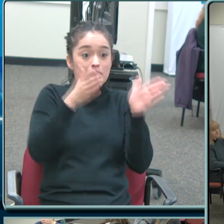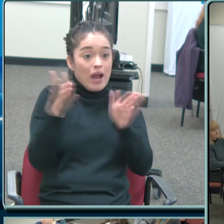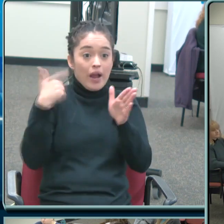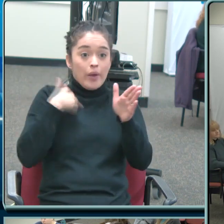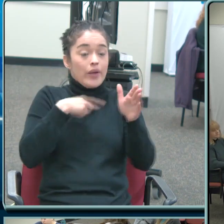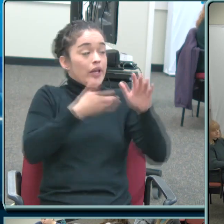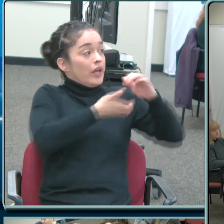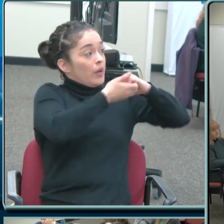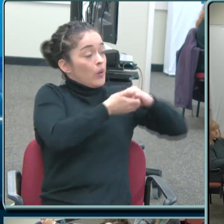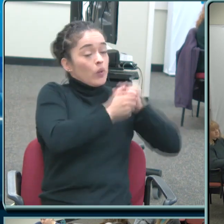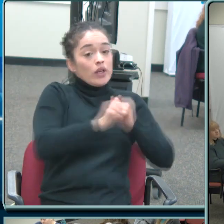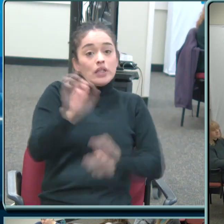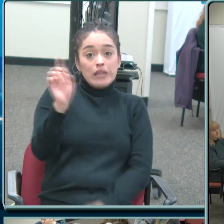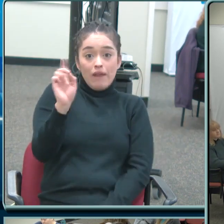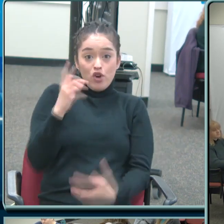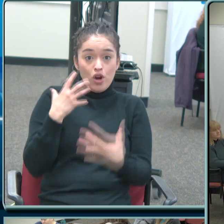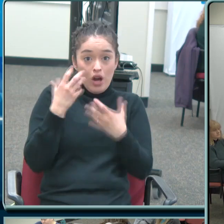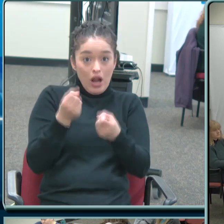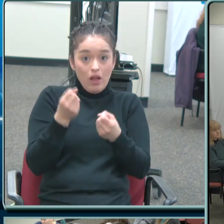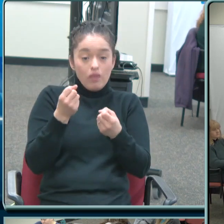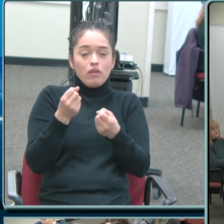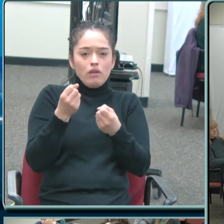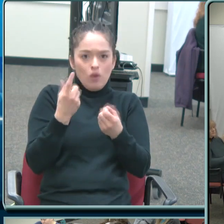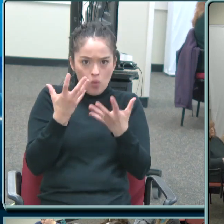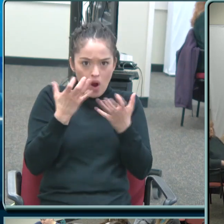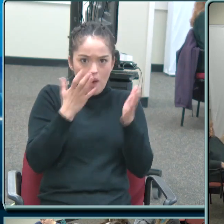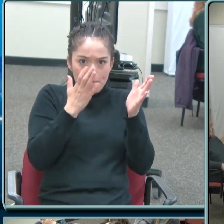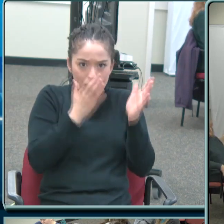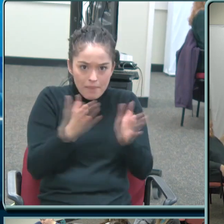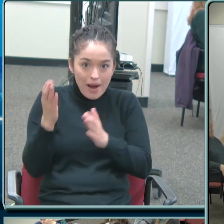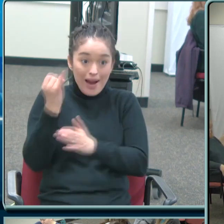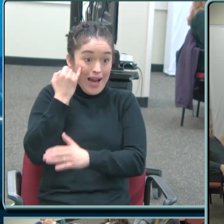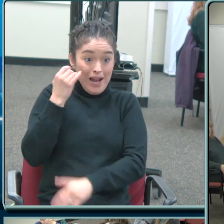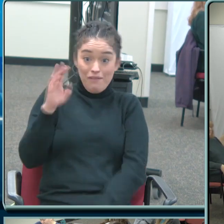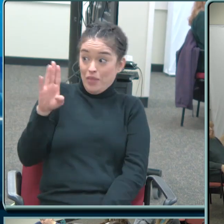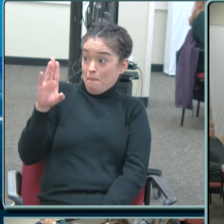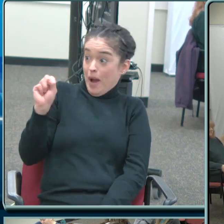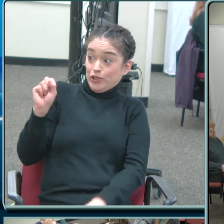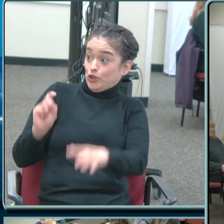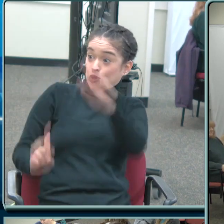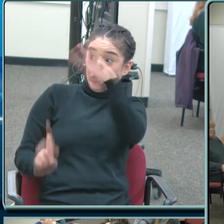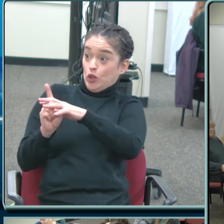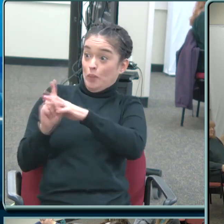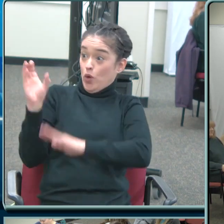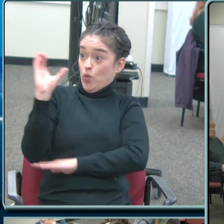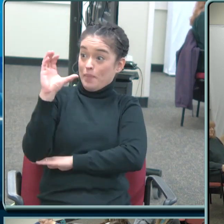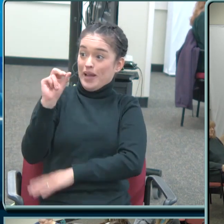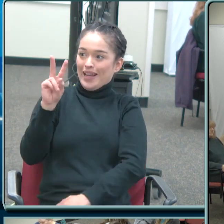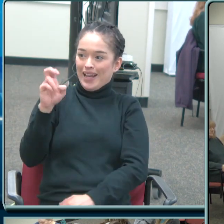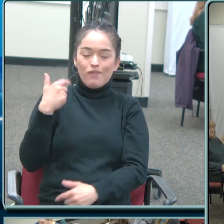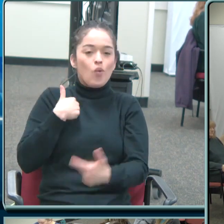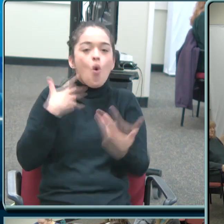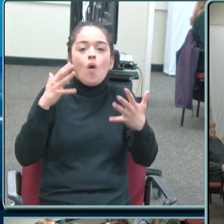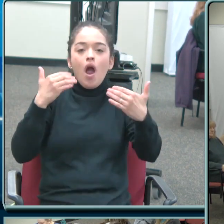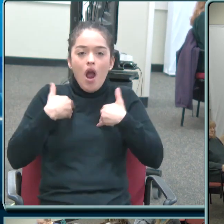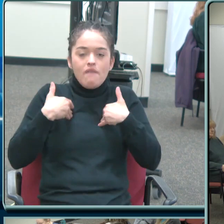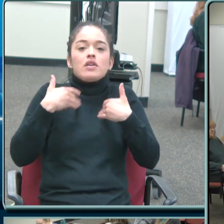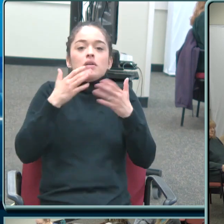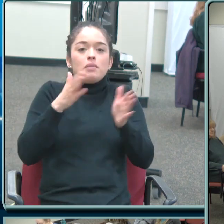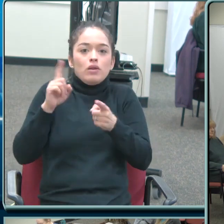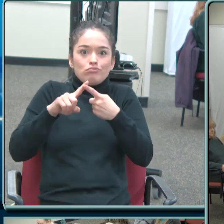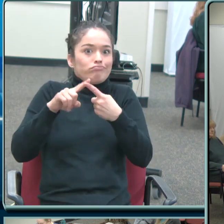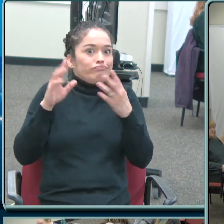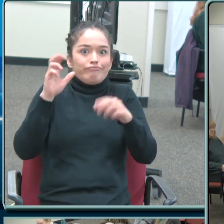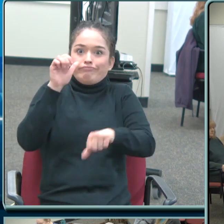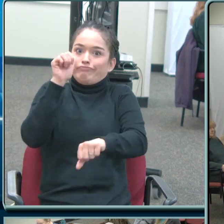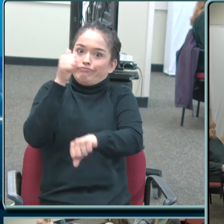Health in being prepared for if a bus shows up in the middle of the night on Christmas Eve, we had a plan to get us moving in the right